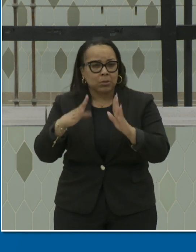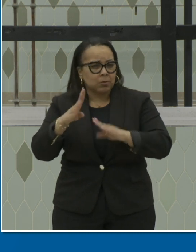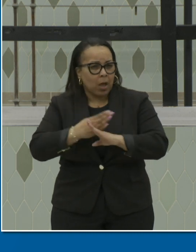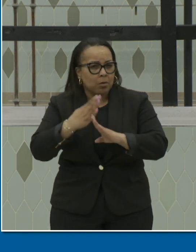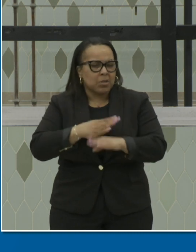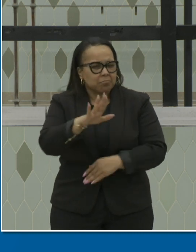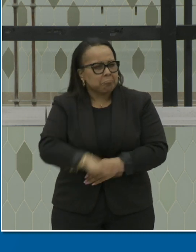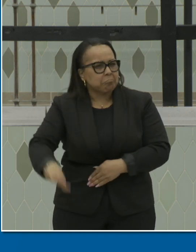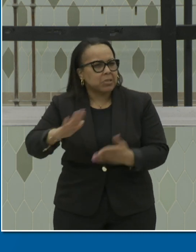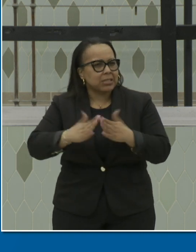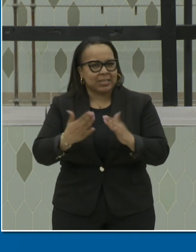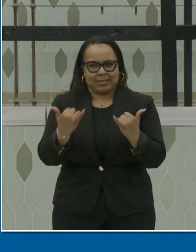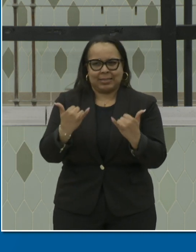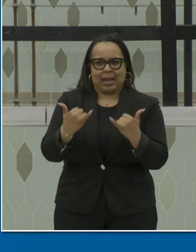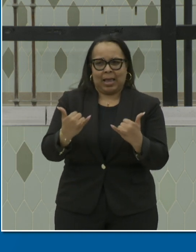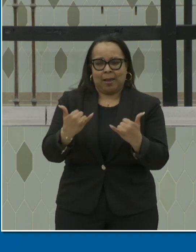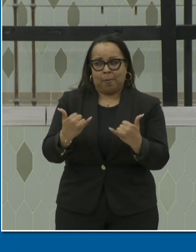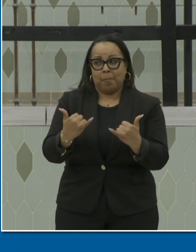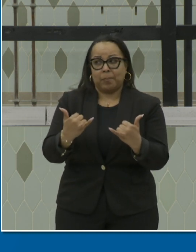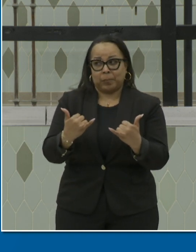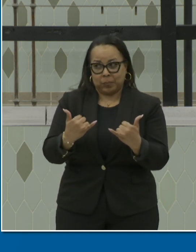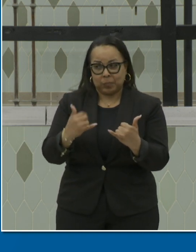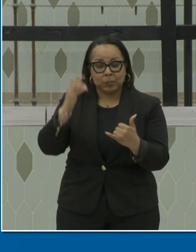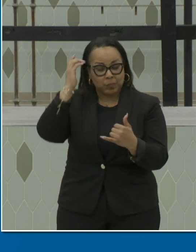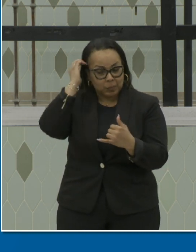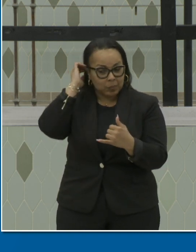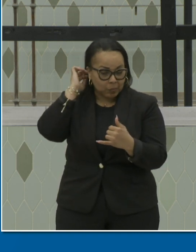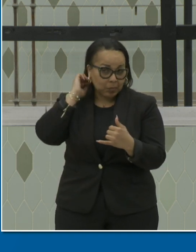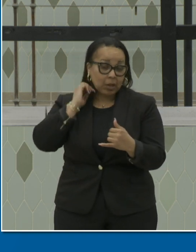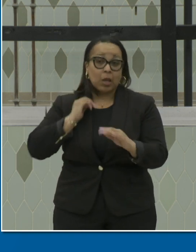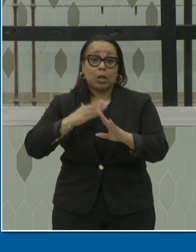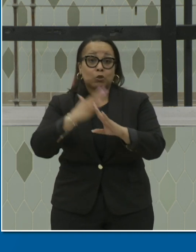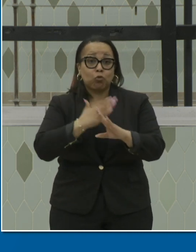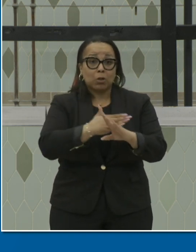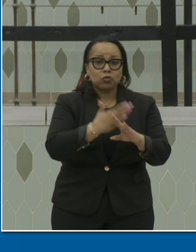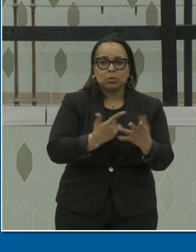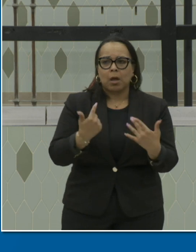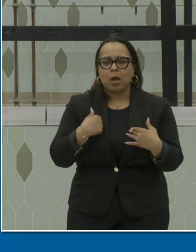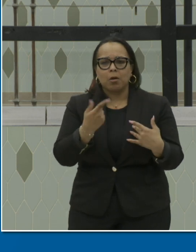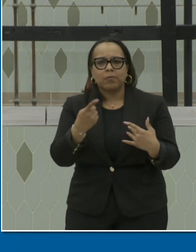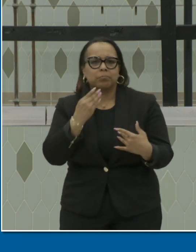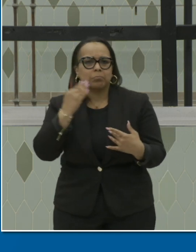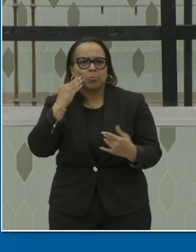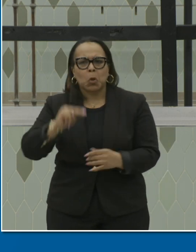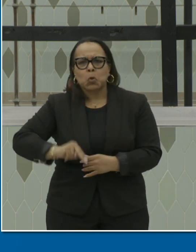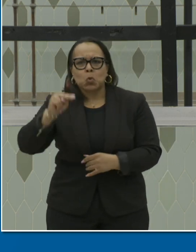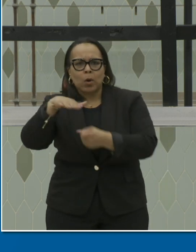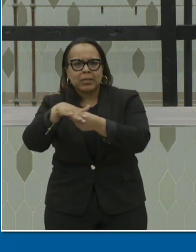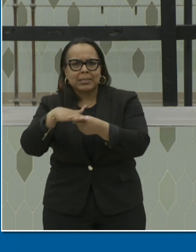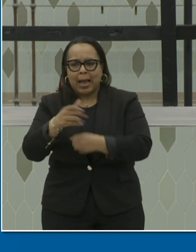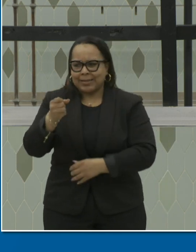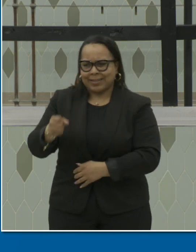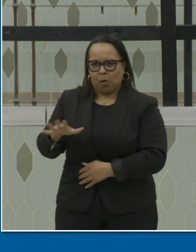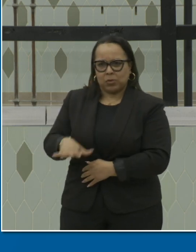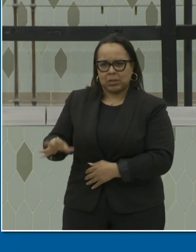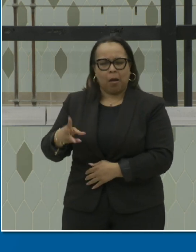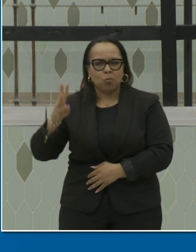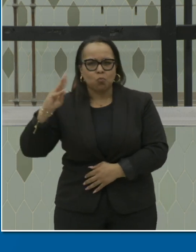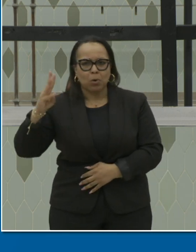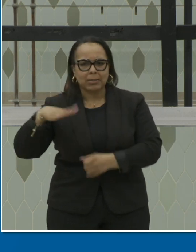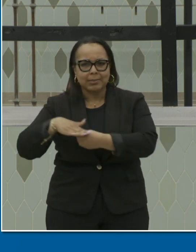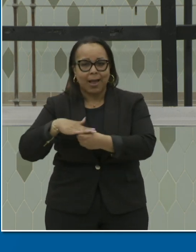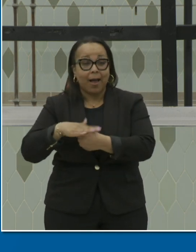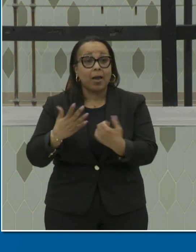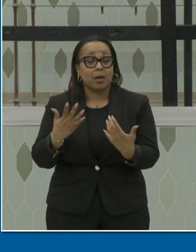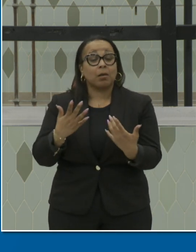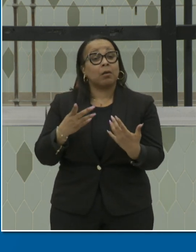developments around the city are currently under construction, and these include developments on the north side, on the south side, on the west side.